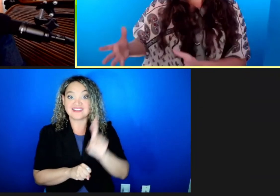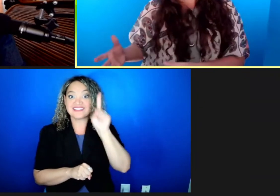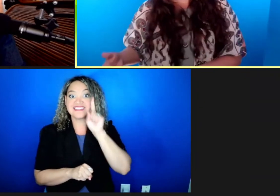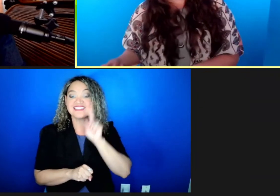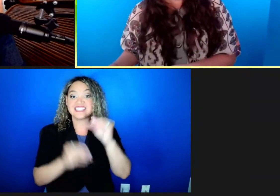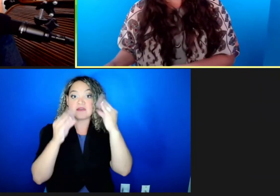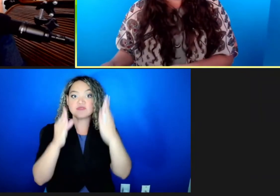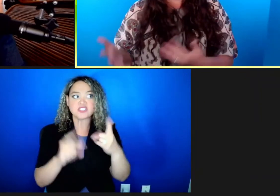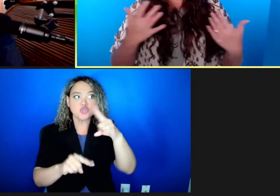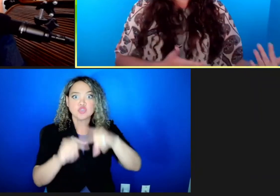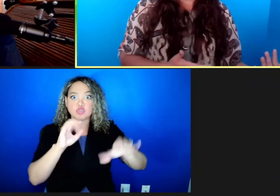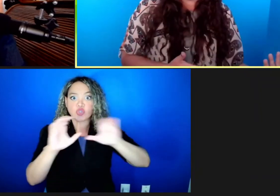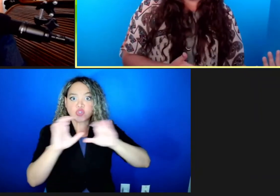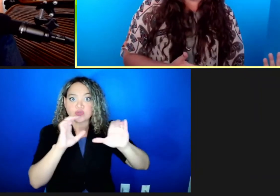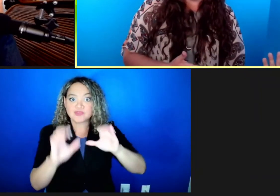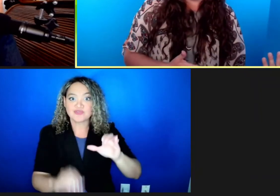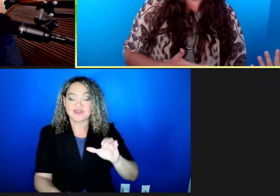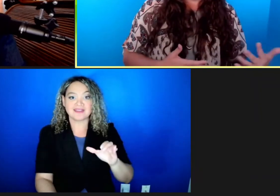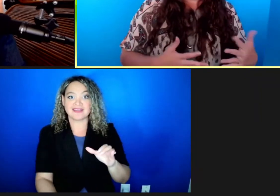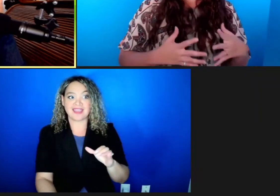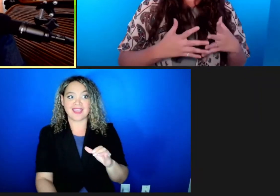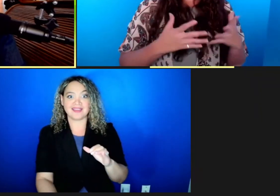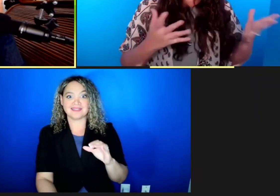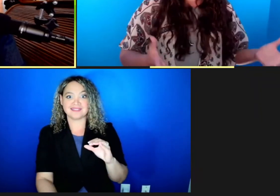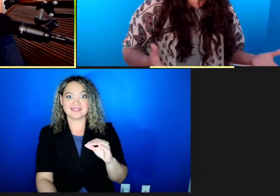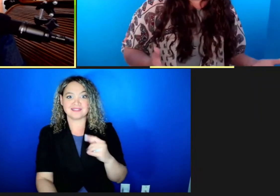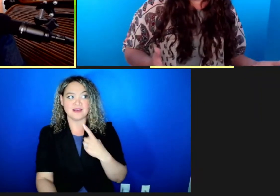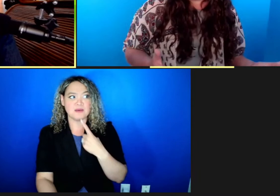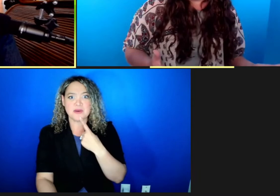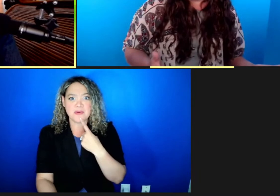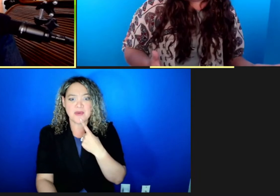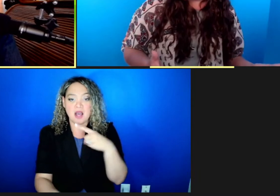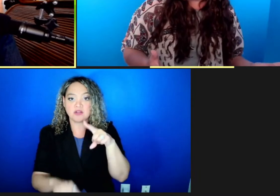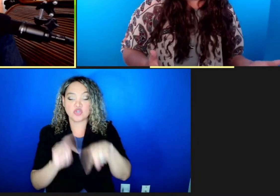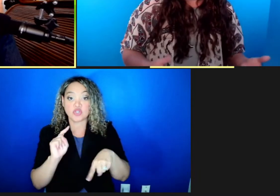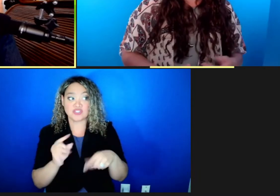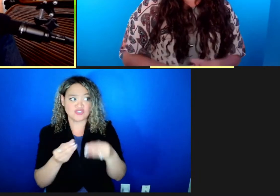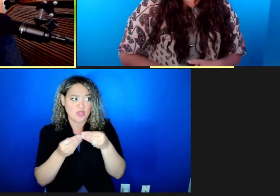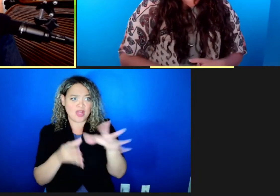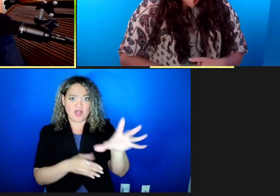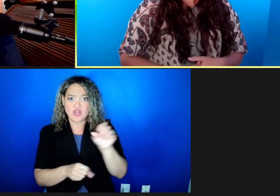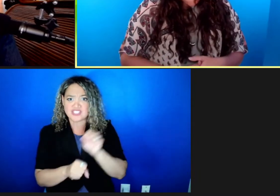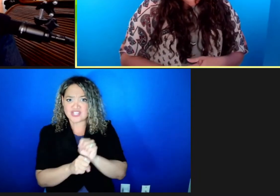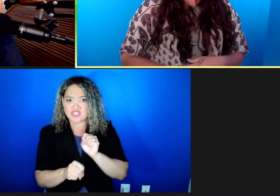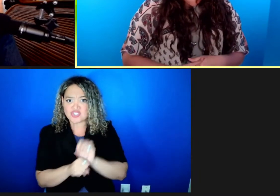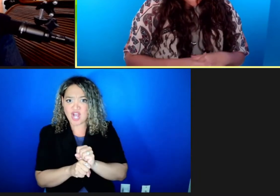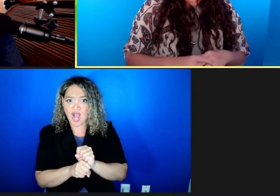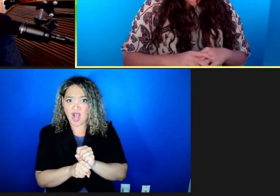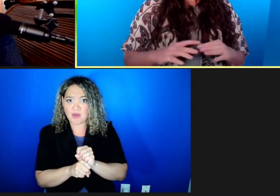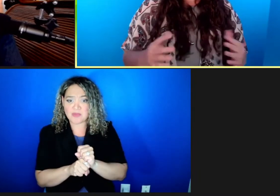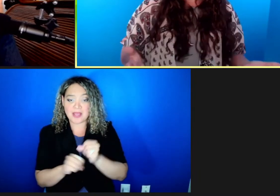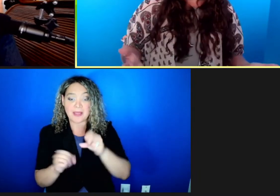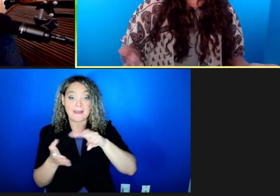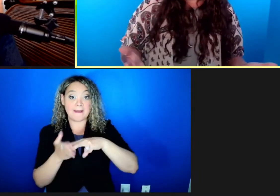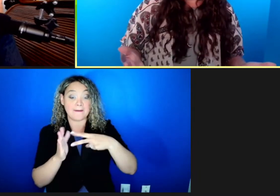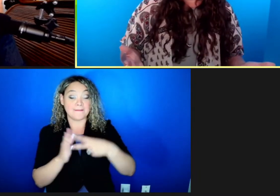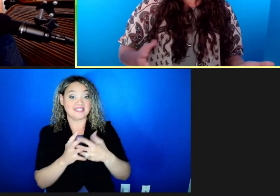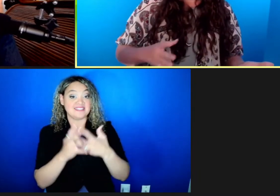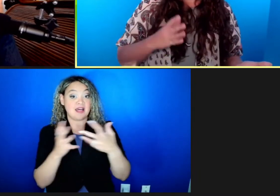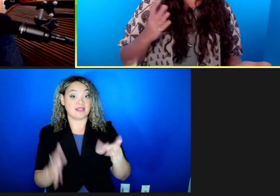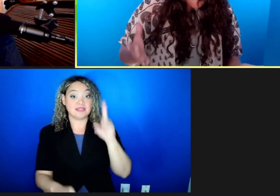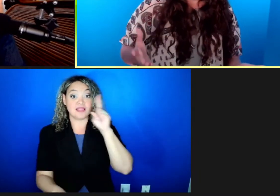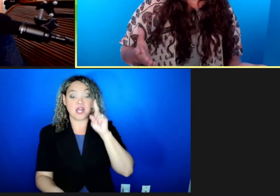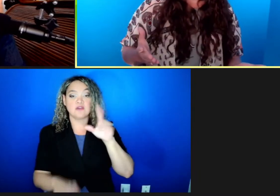not communicate orally. They could communicate in sign. Absolutely. So they lost a lot of their jobs, which led a lot of deaf children